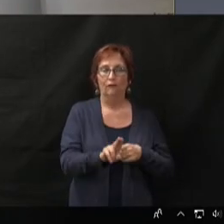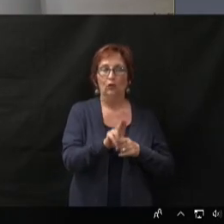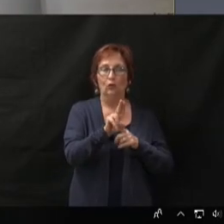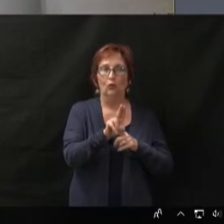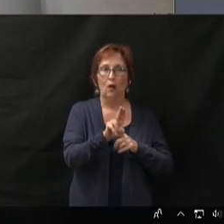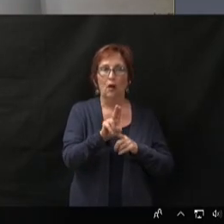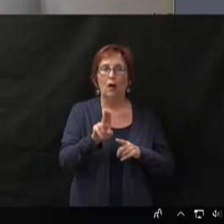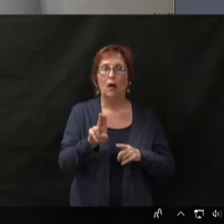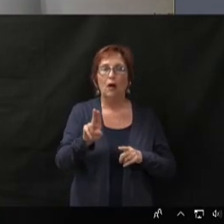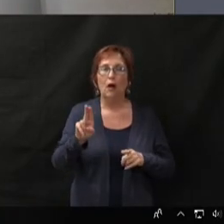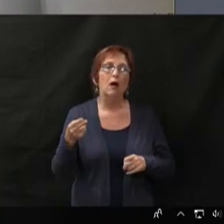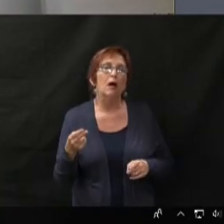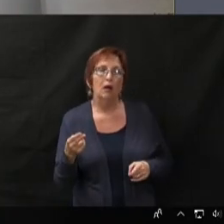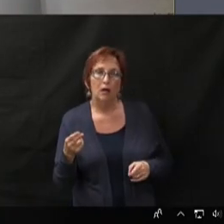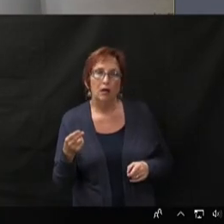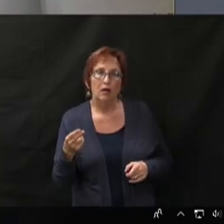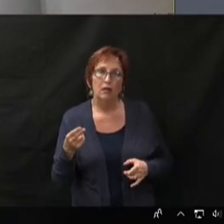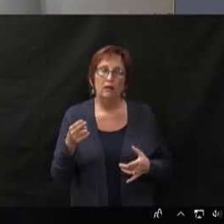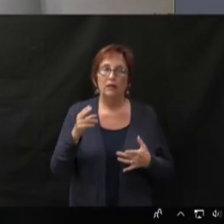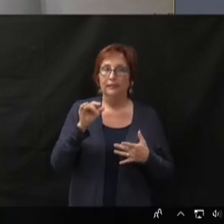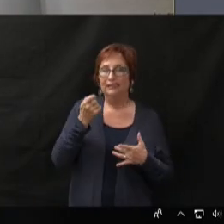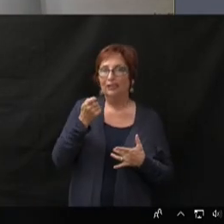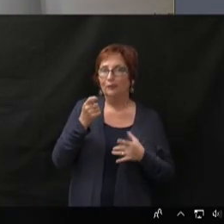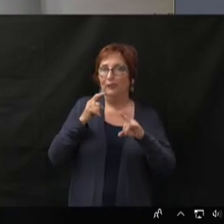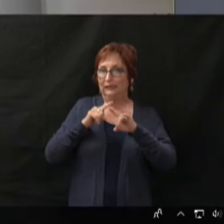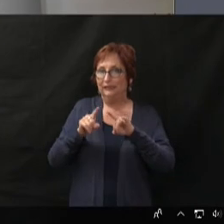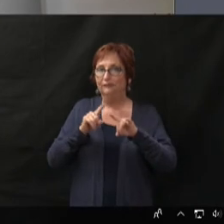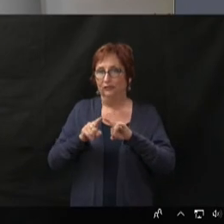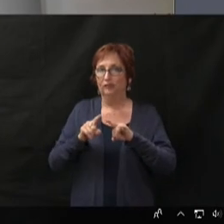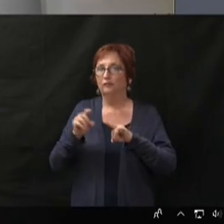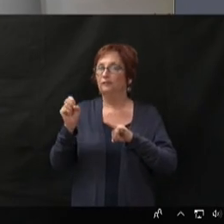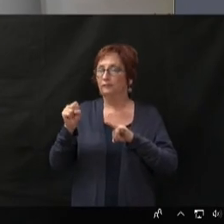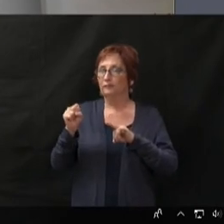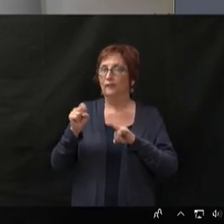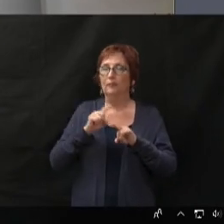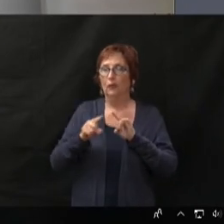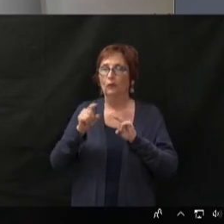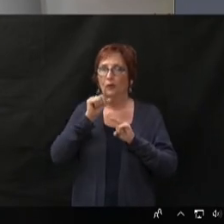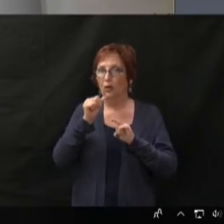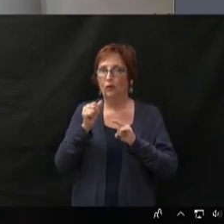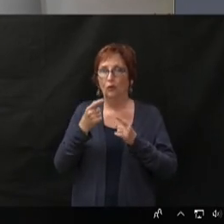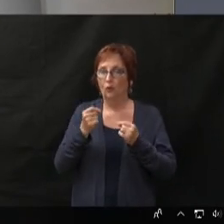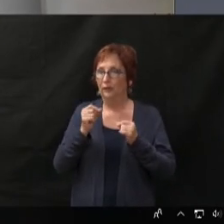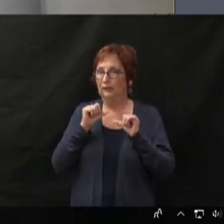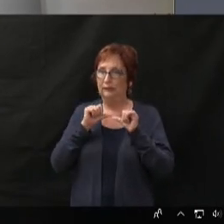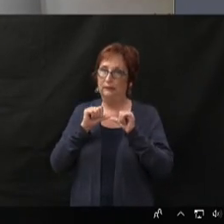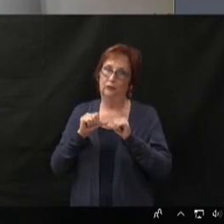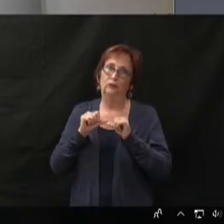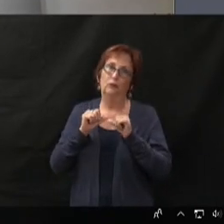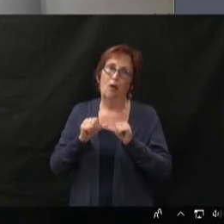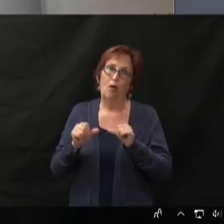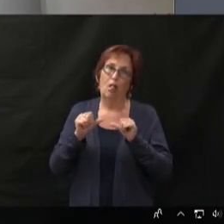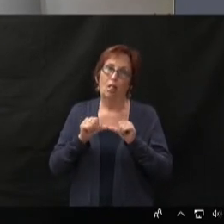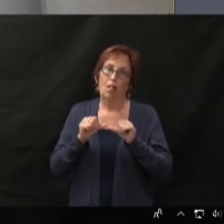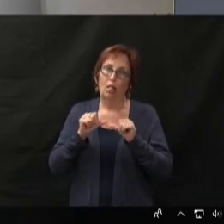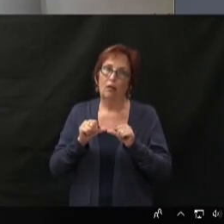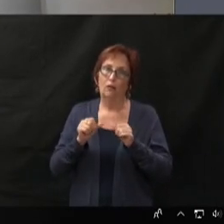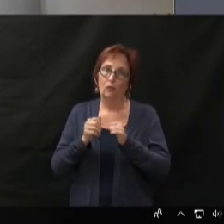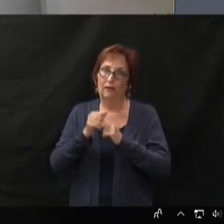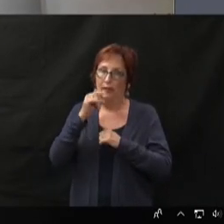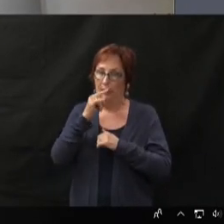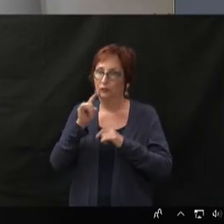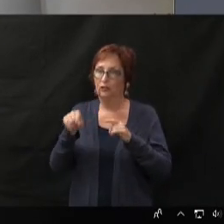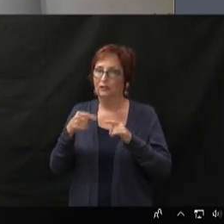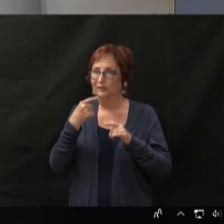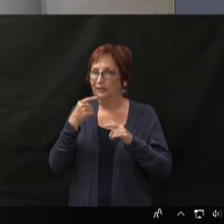say It's slightly different. We are not going to go on and on with the kids about that. We're just going to say it